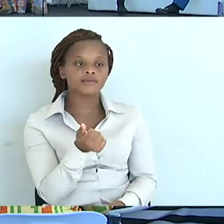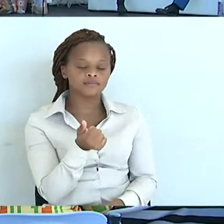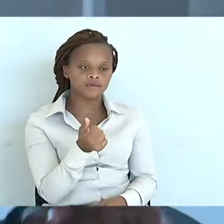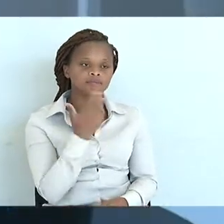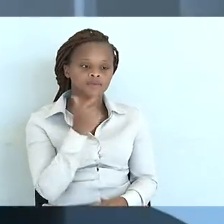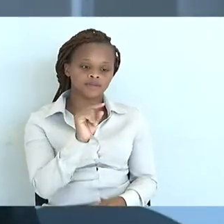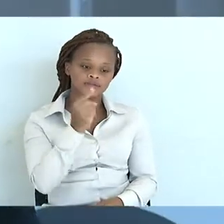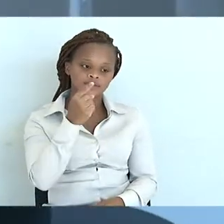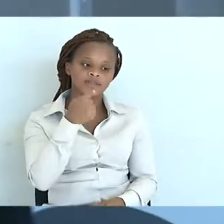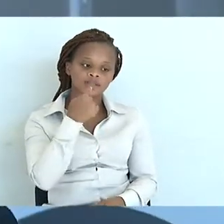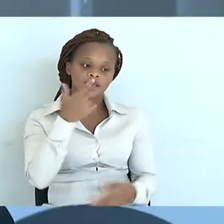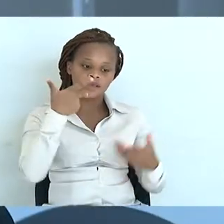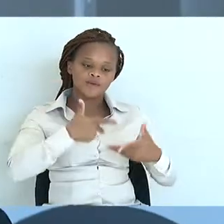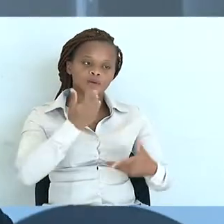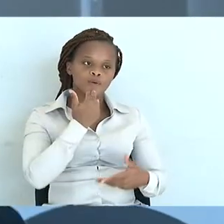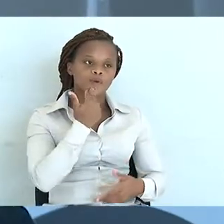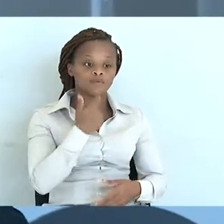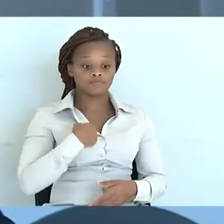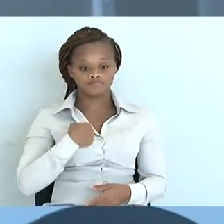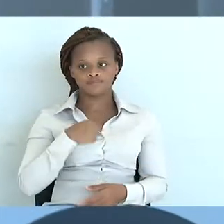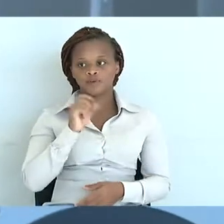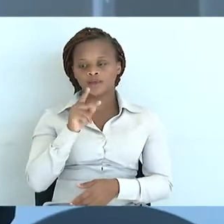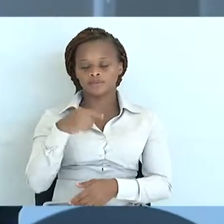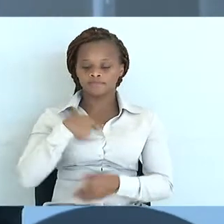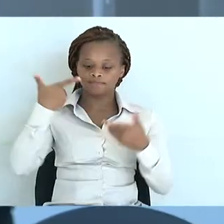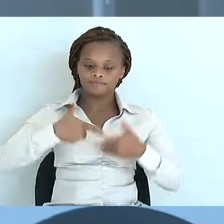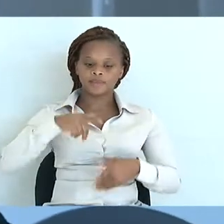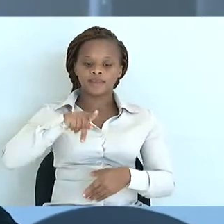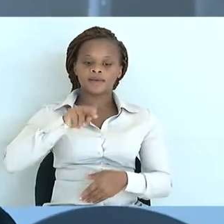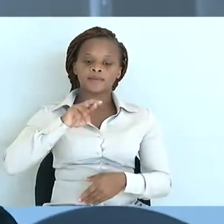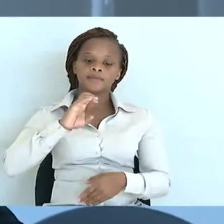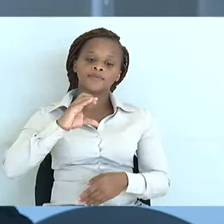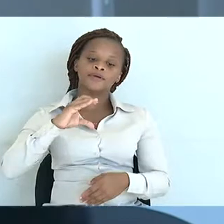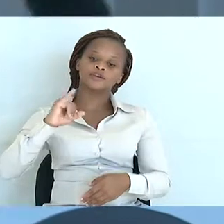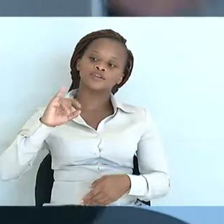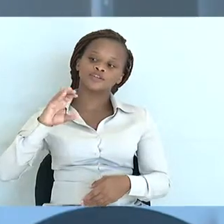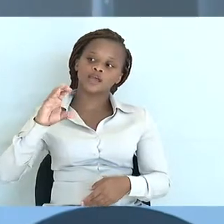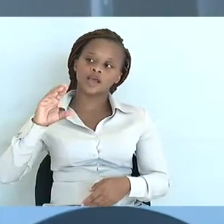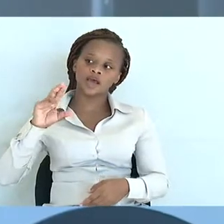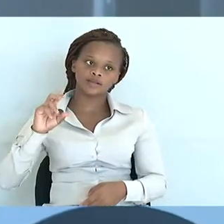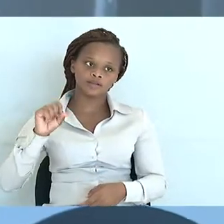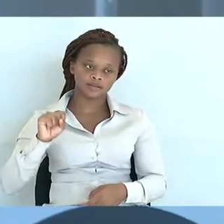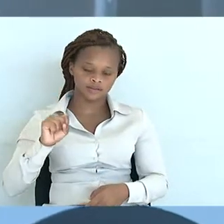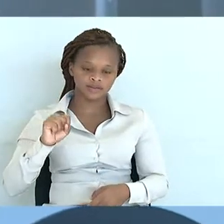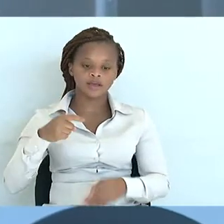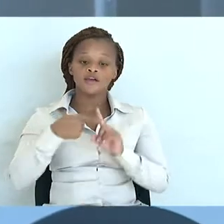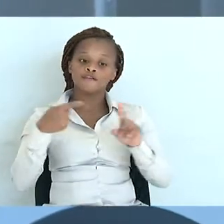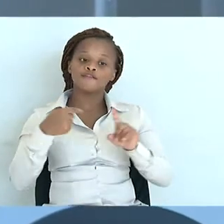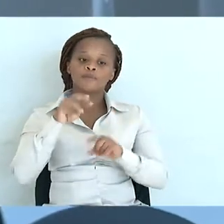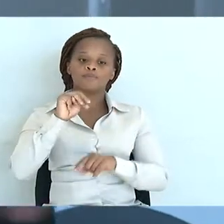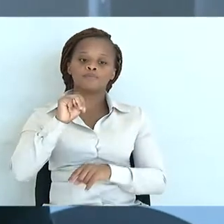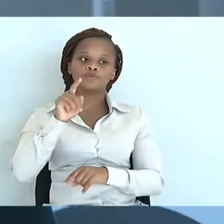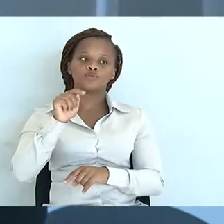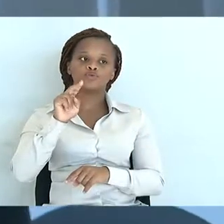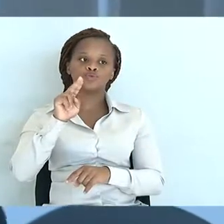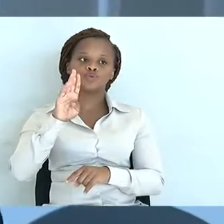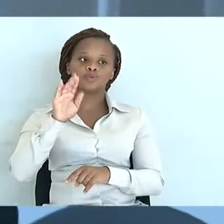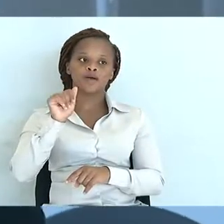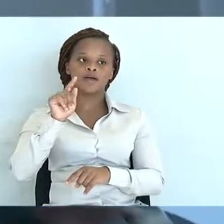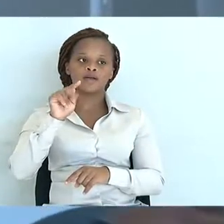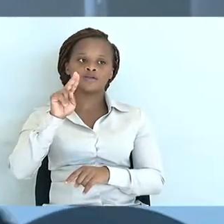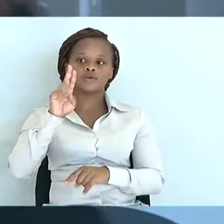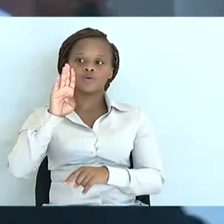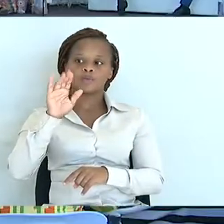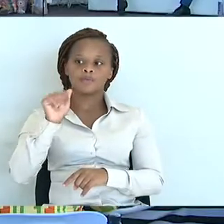All right. Igama lami ngu-Precious Wagumede. Ngisuke eMtubatuba under uMkhanyi district. I think I'll just end it here,